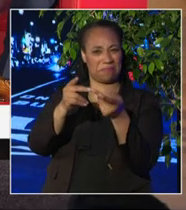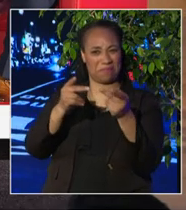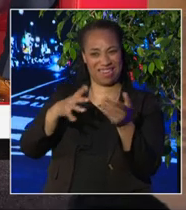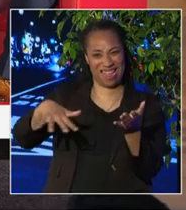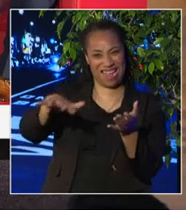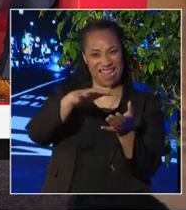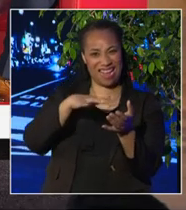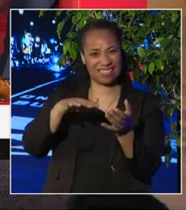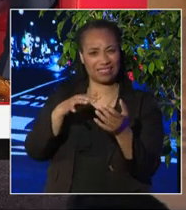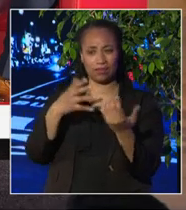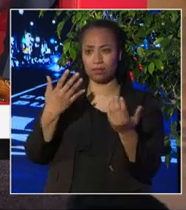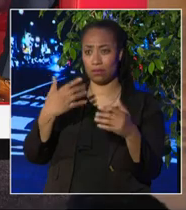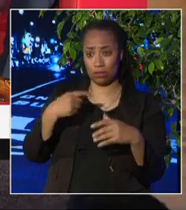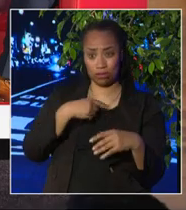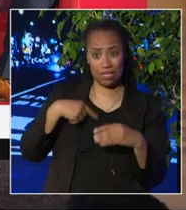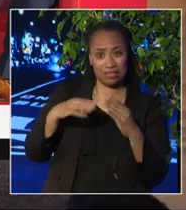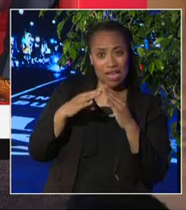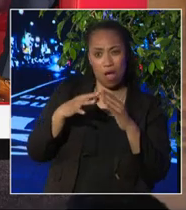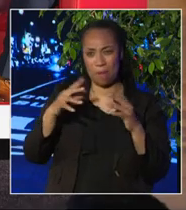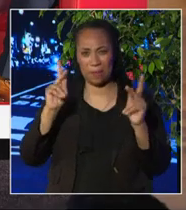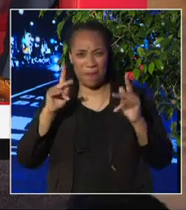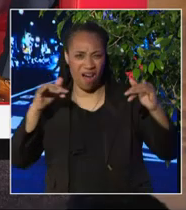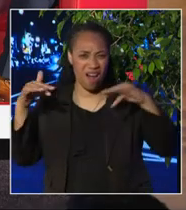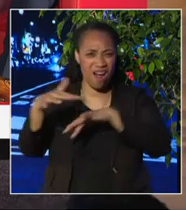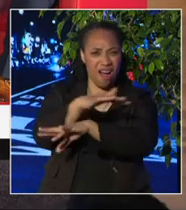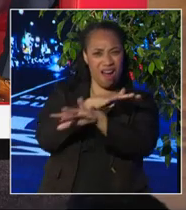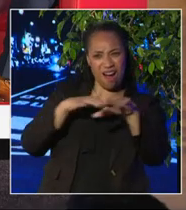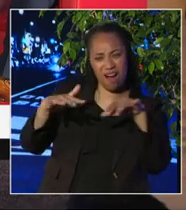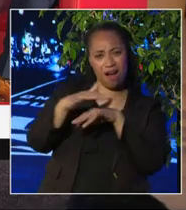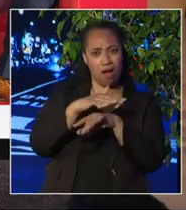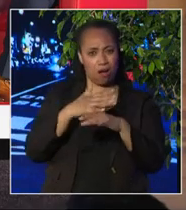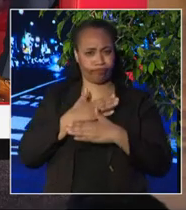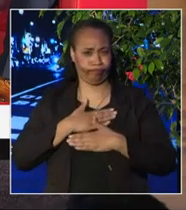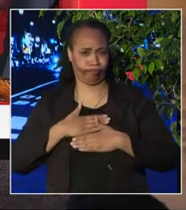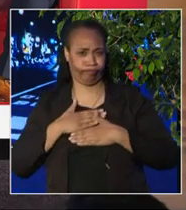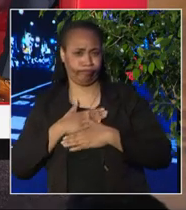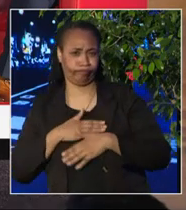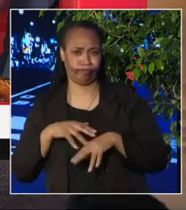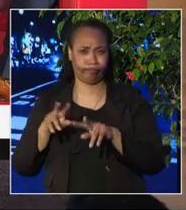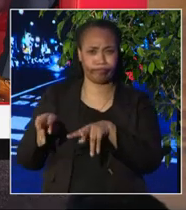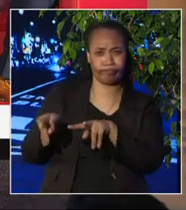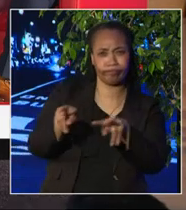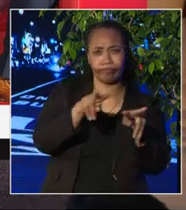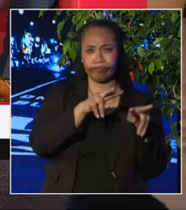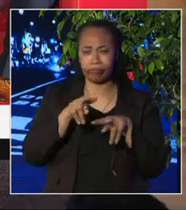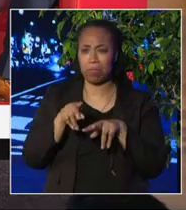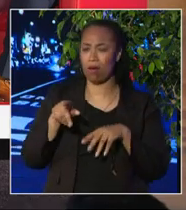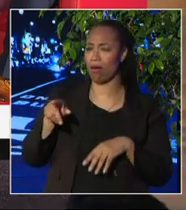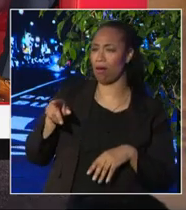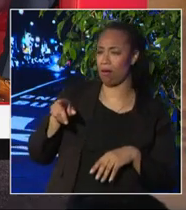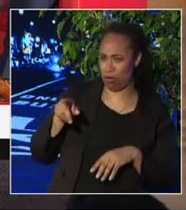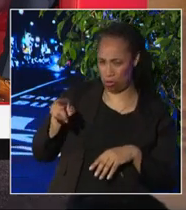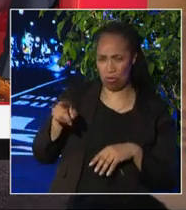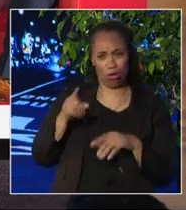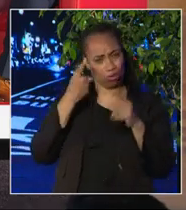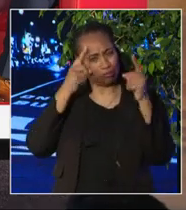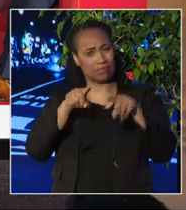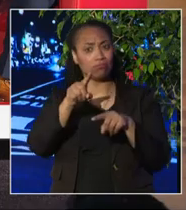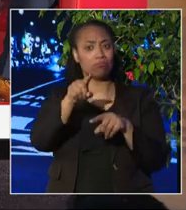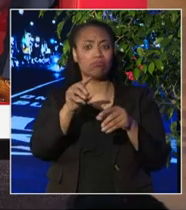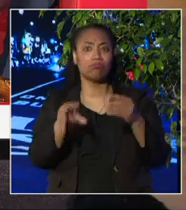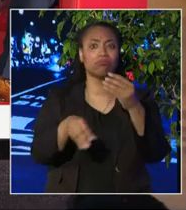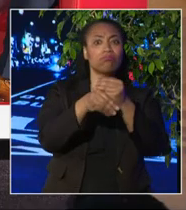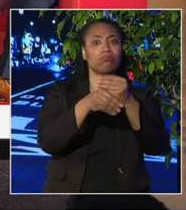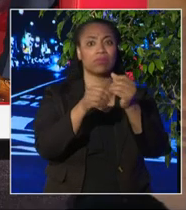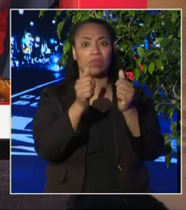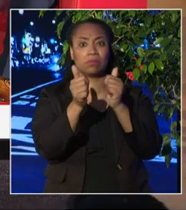Monumental Sports to keep our teams here in D.C. And to invest in a transformed Capital One Arena to anchor the neighborhood and drive growth for the